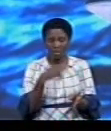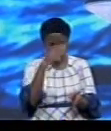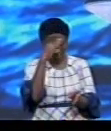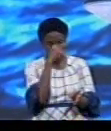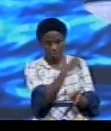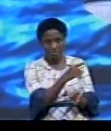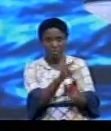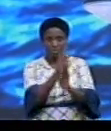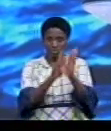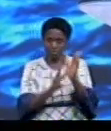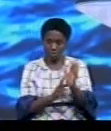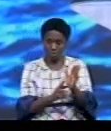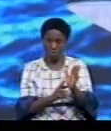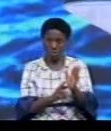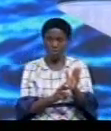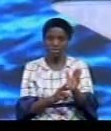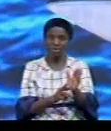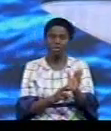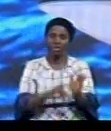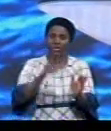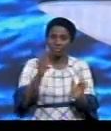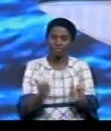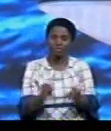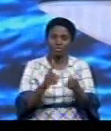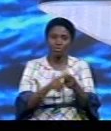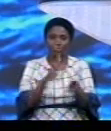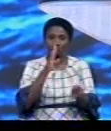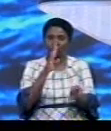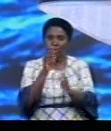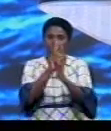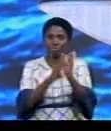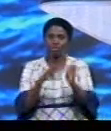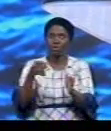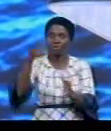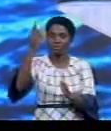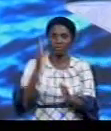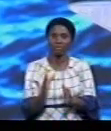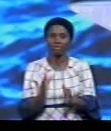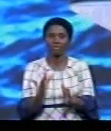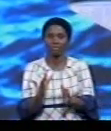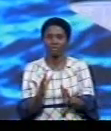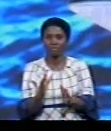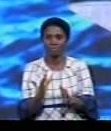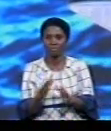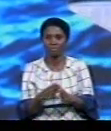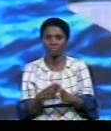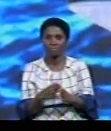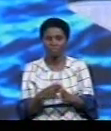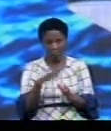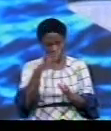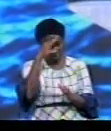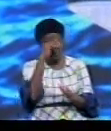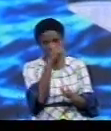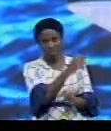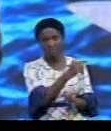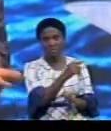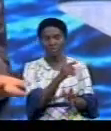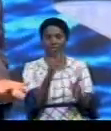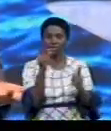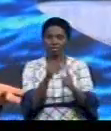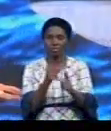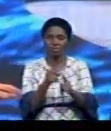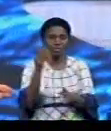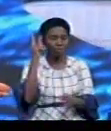God. His walk was contrary to the way of God.